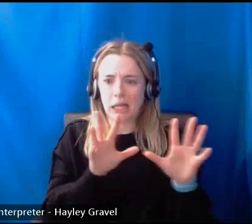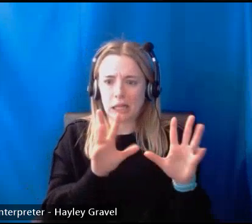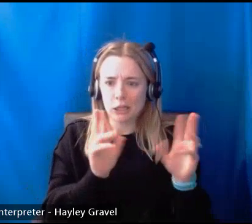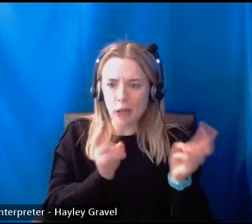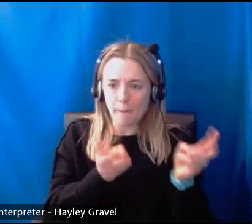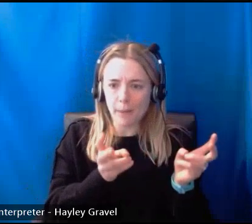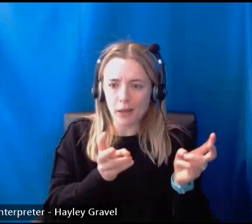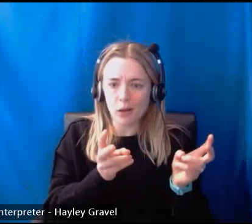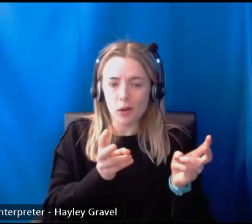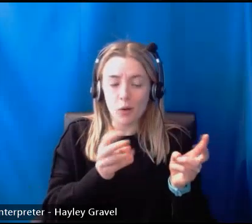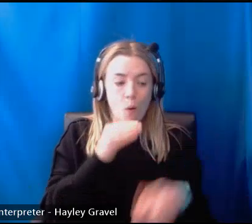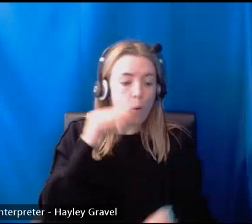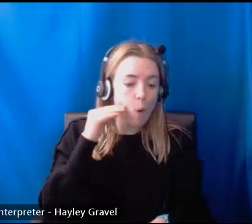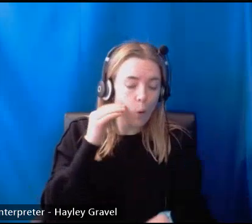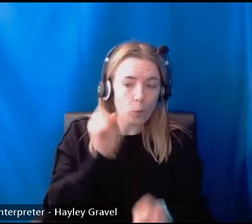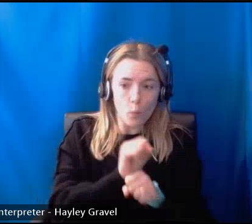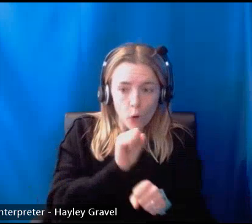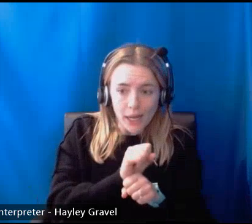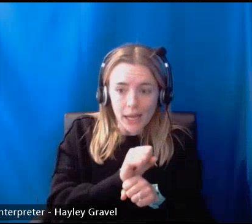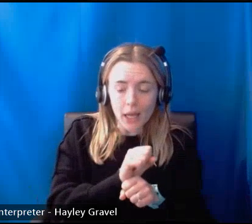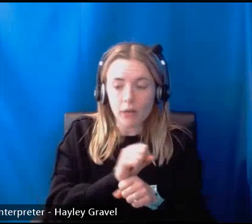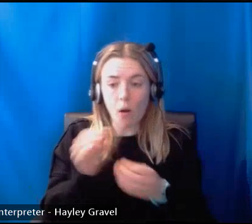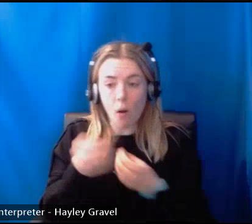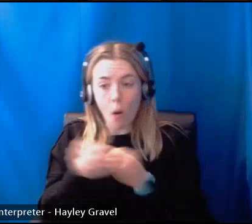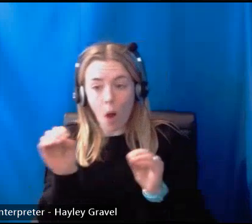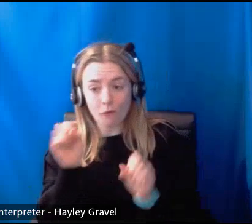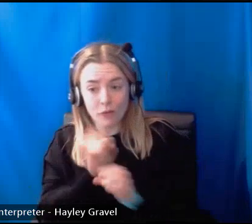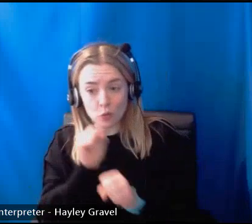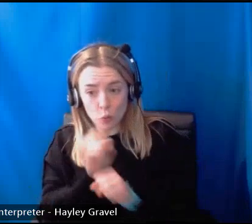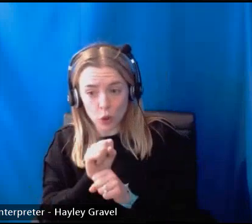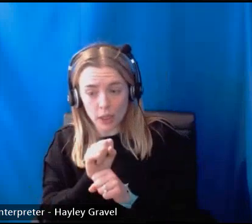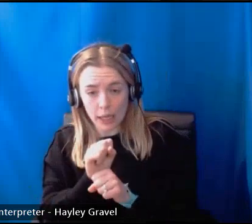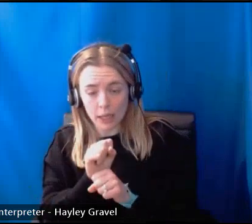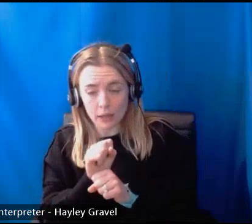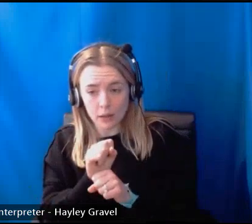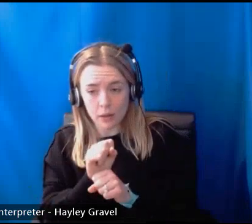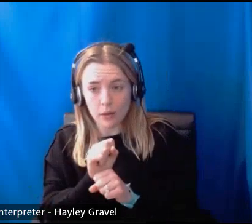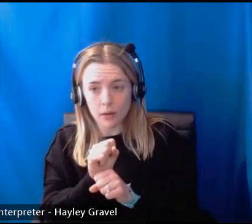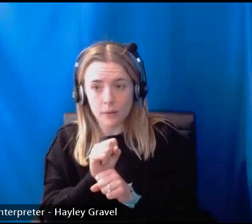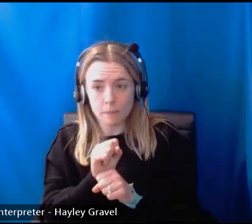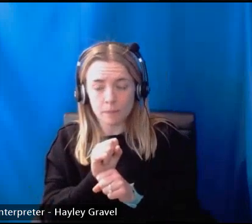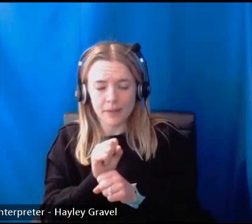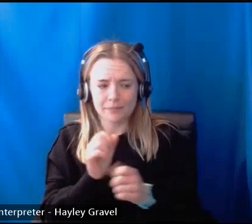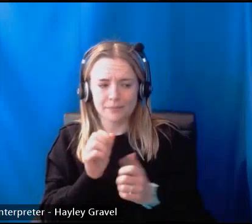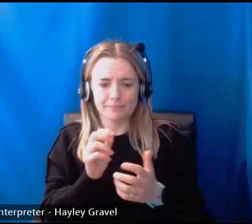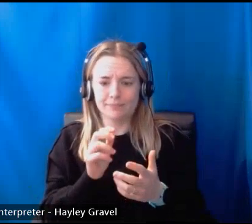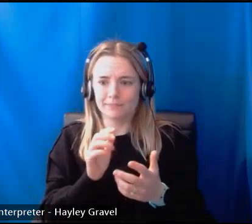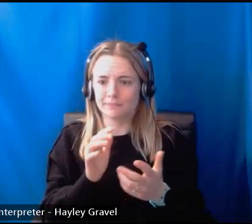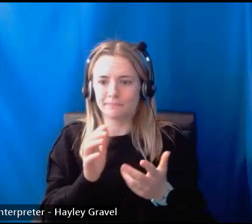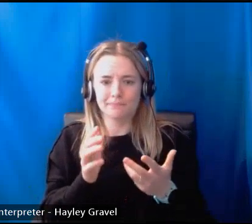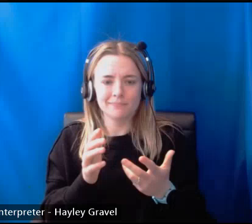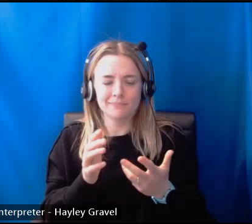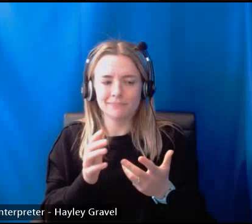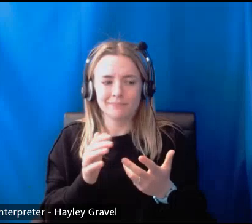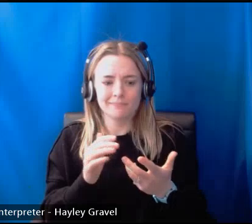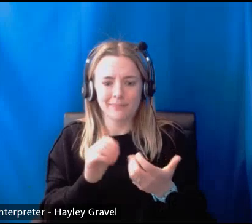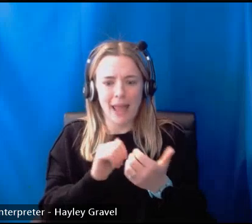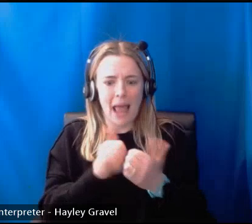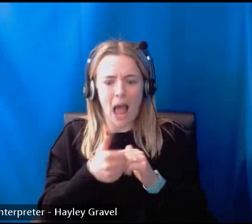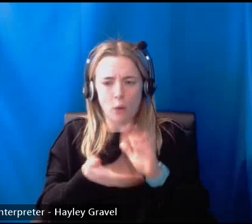at home or working in the office, working or working asynchronously. And then what does that mean in terms of how are you productive?